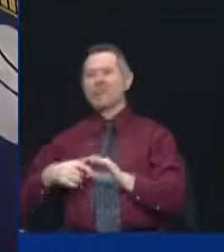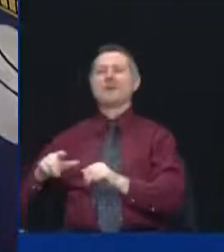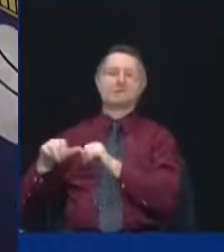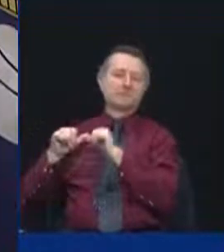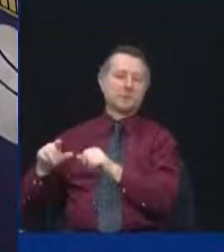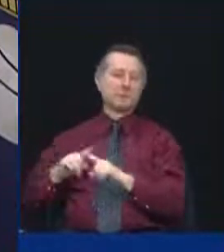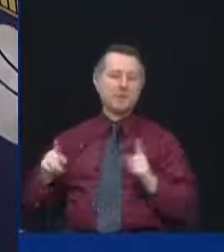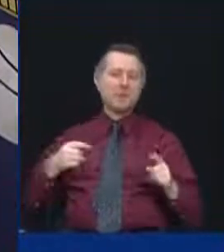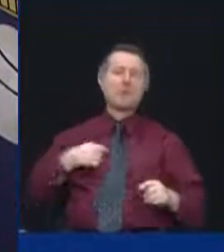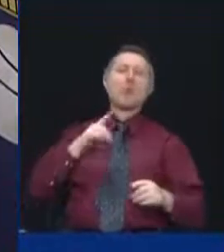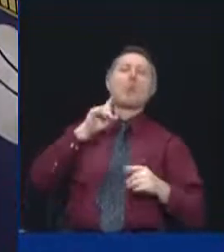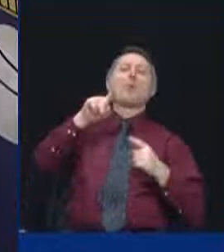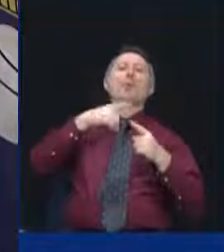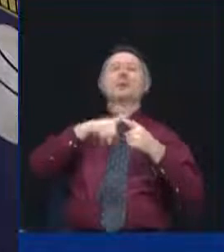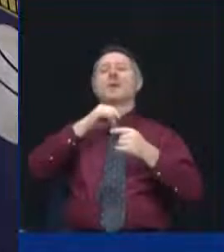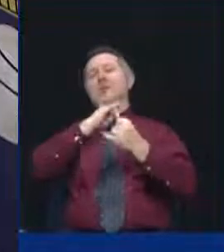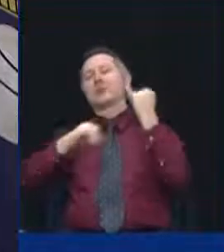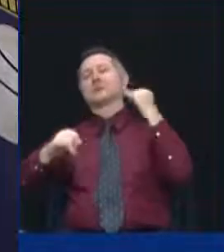the last time you rode the system?